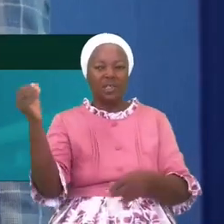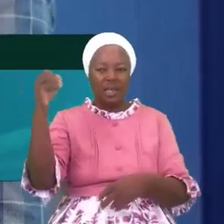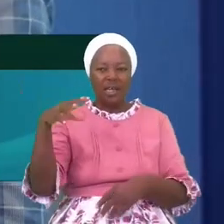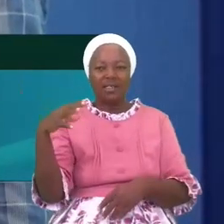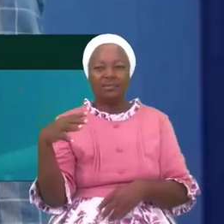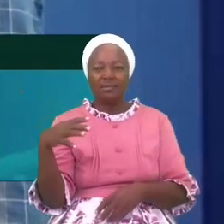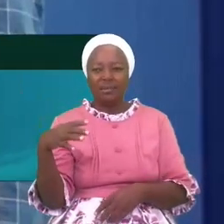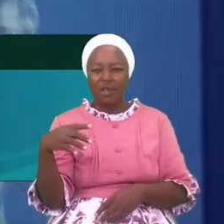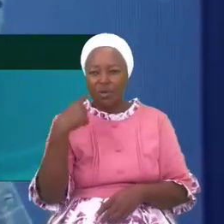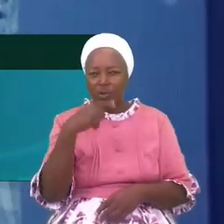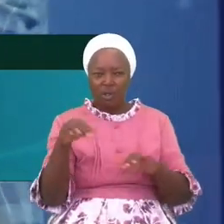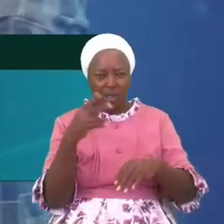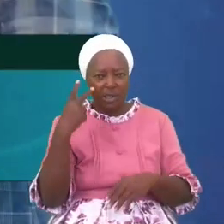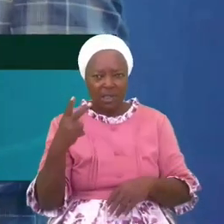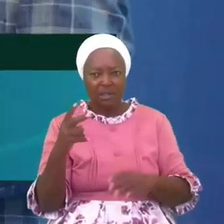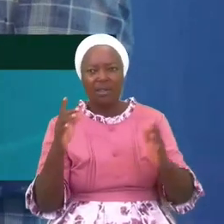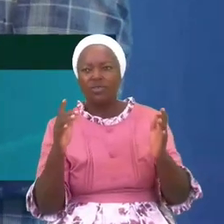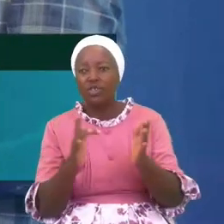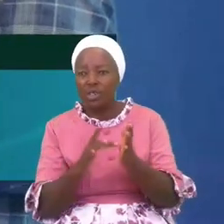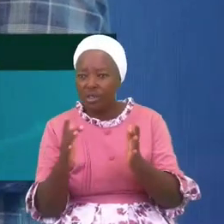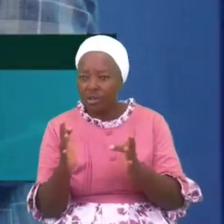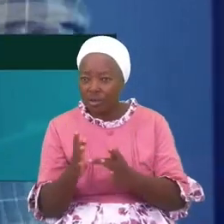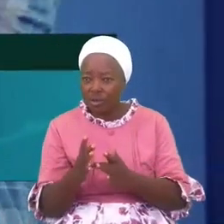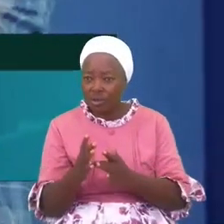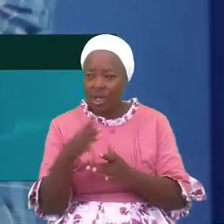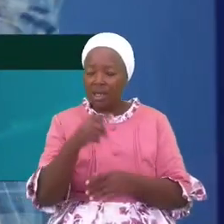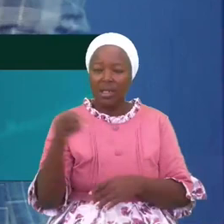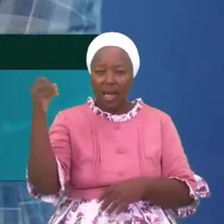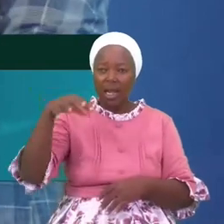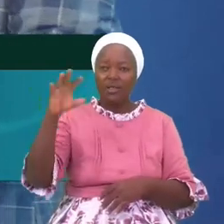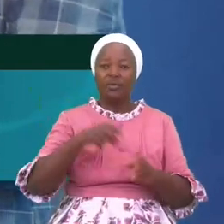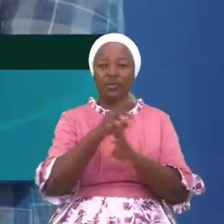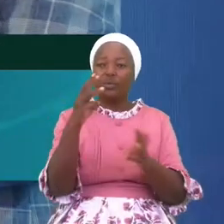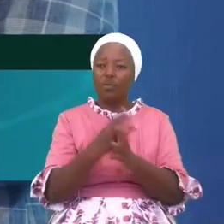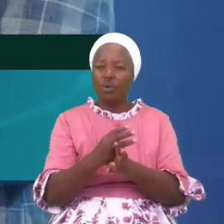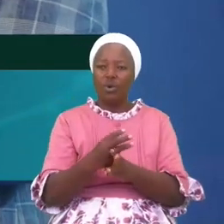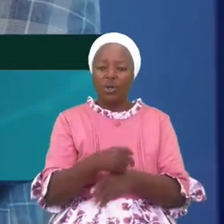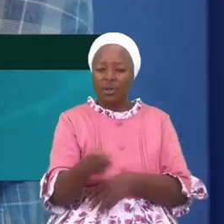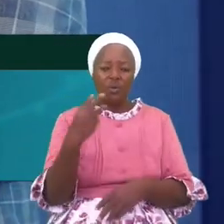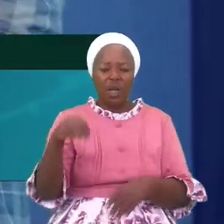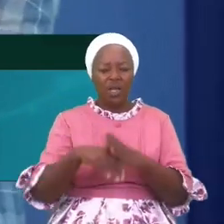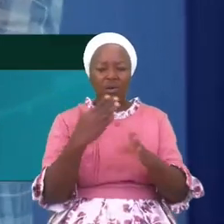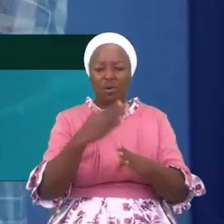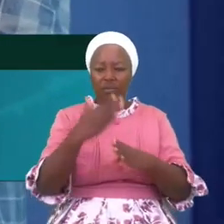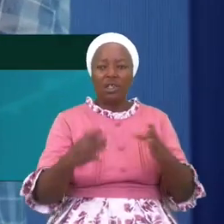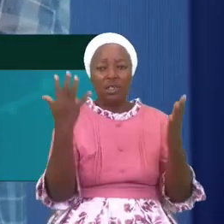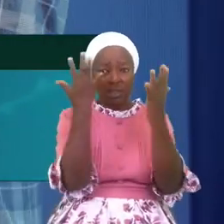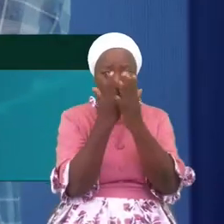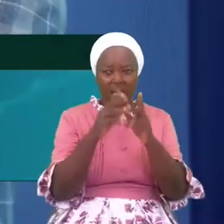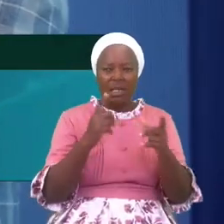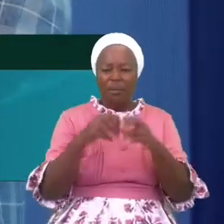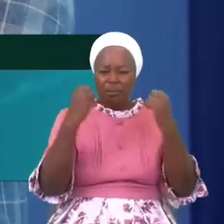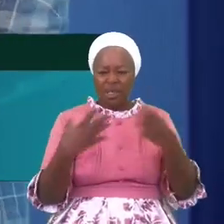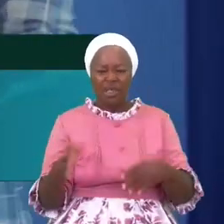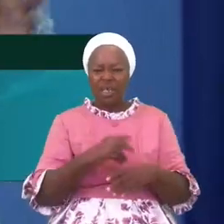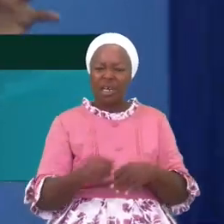the light of the world. They were in total darkness, and a lot of things were crawling on them. A lot of things were